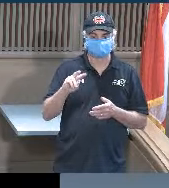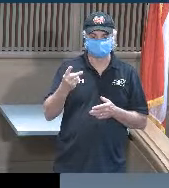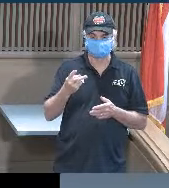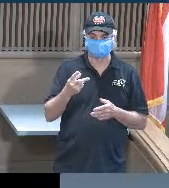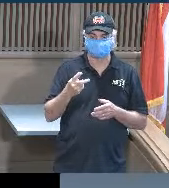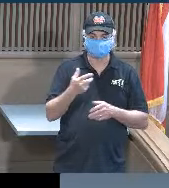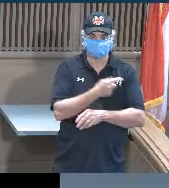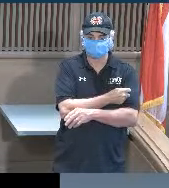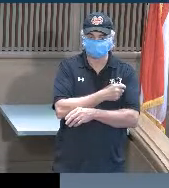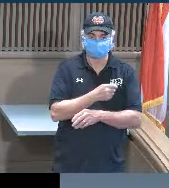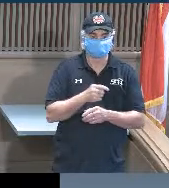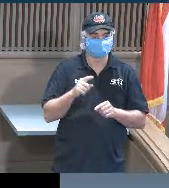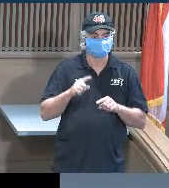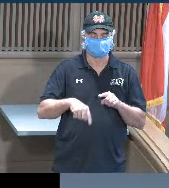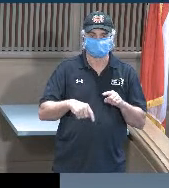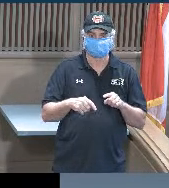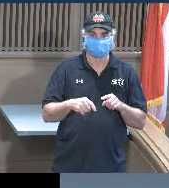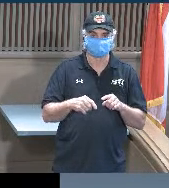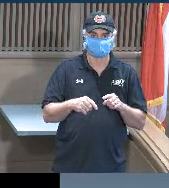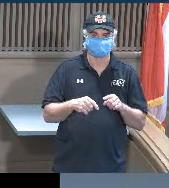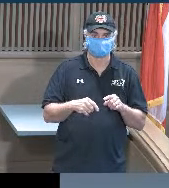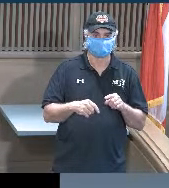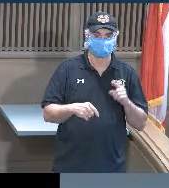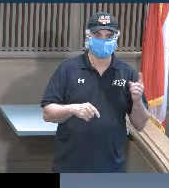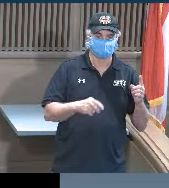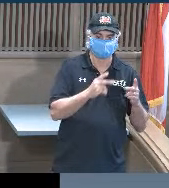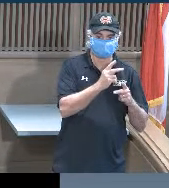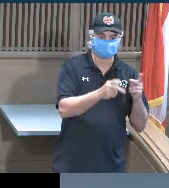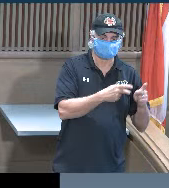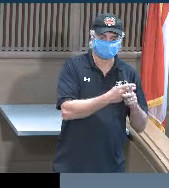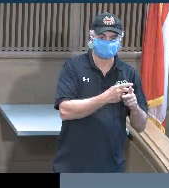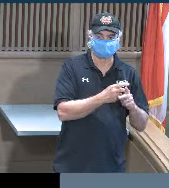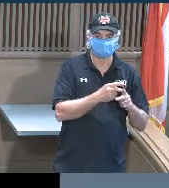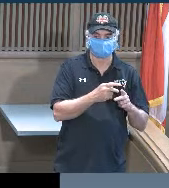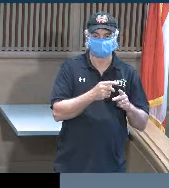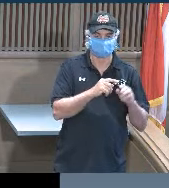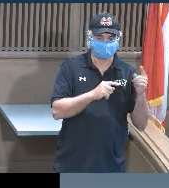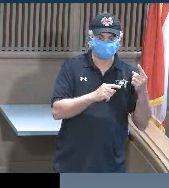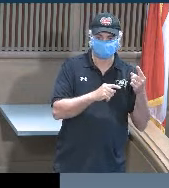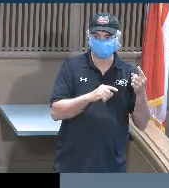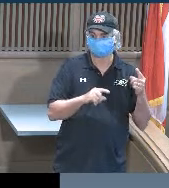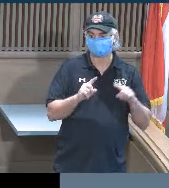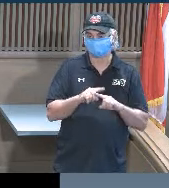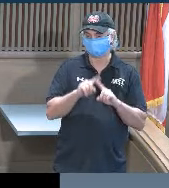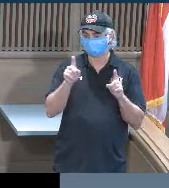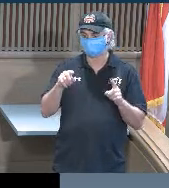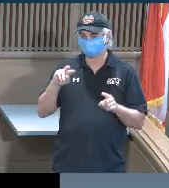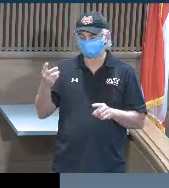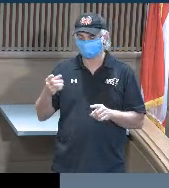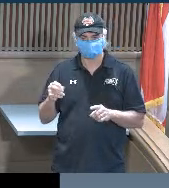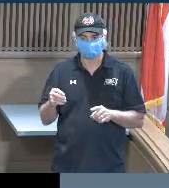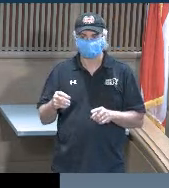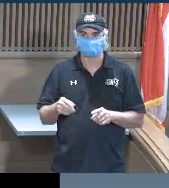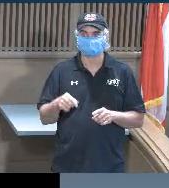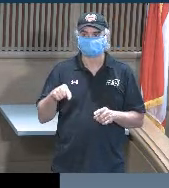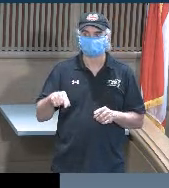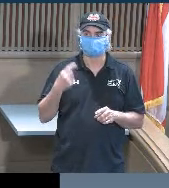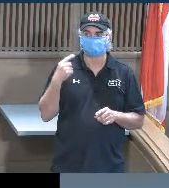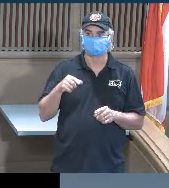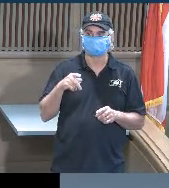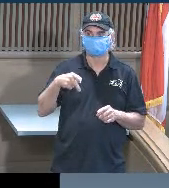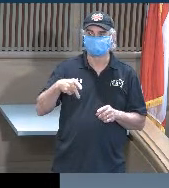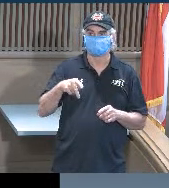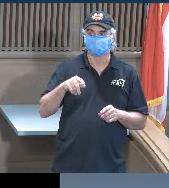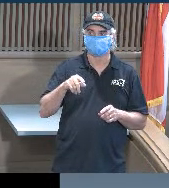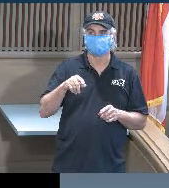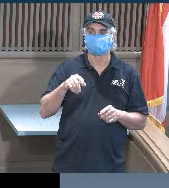cross, as they say, Moderna to Pfizer, Pfizer to Moderna, Johnson & Johnson. This is for Pfizer only.